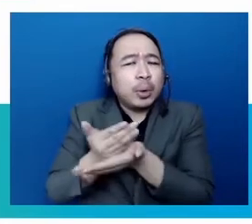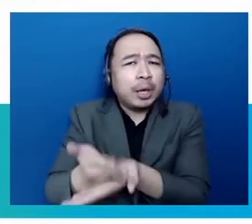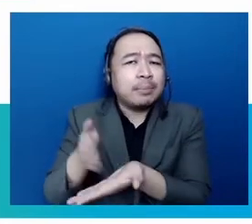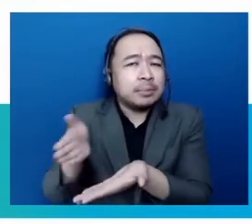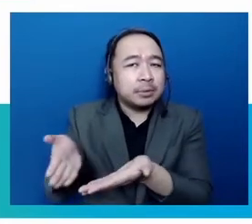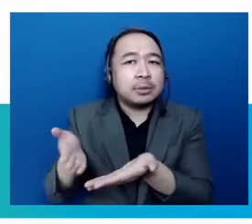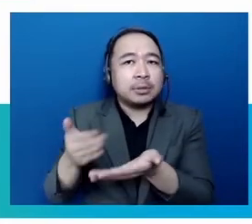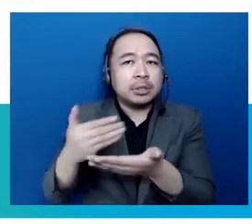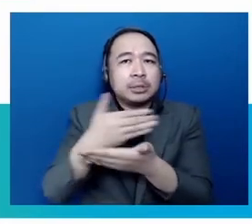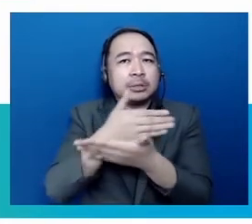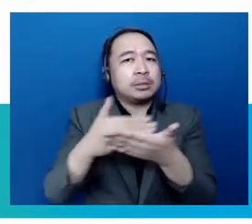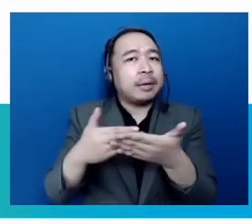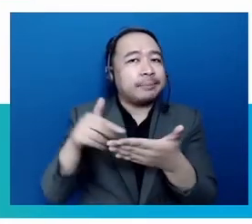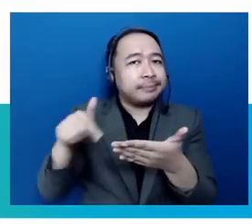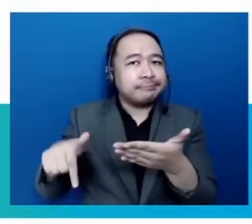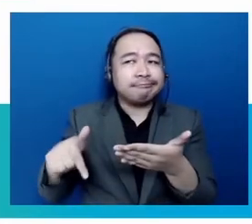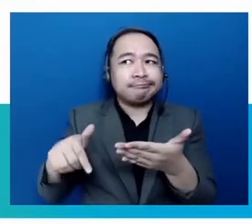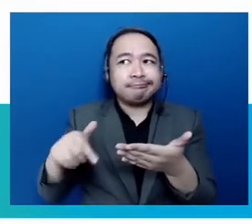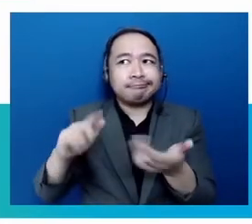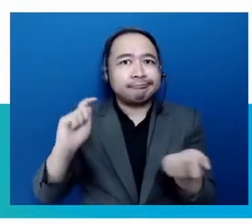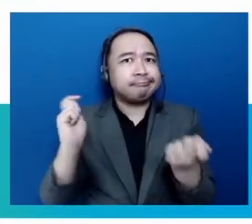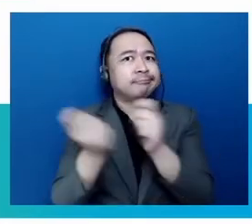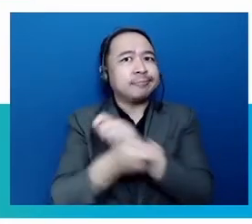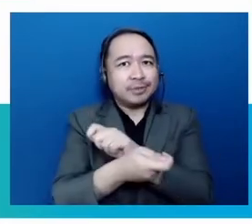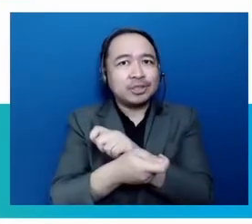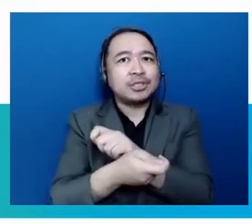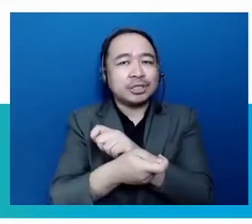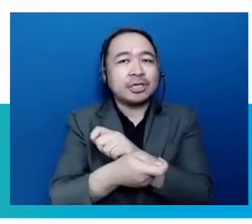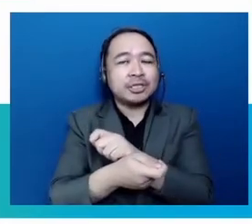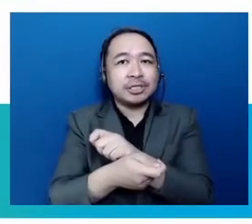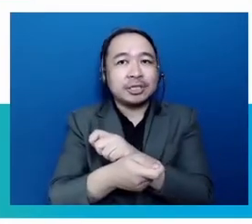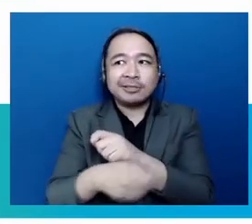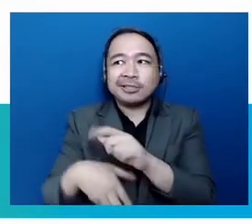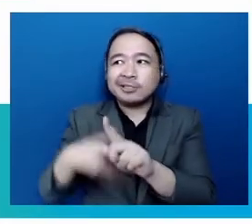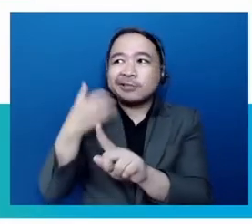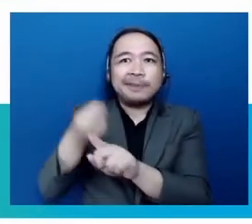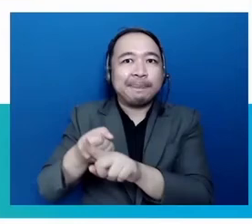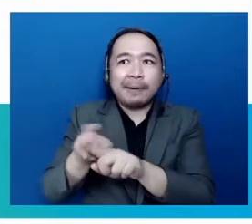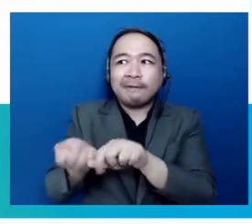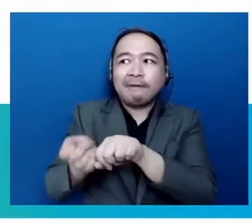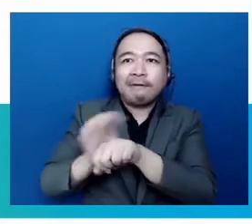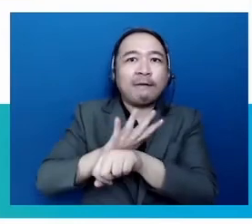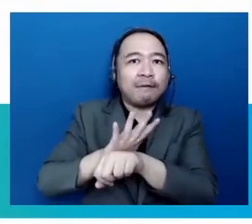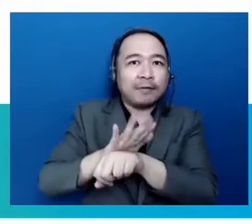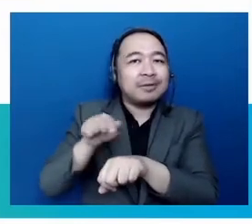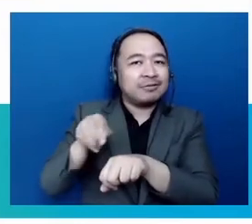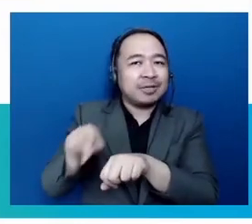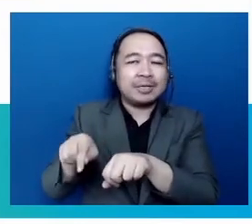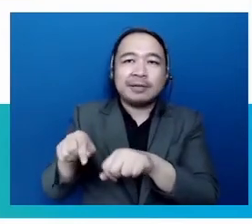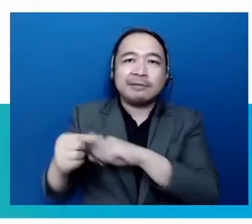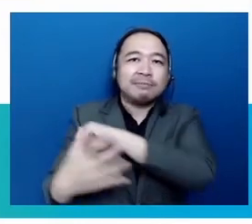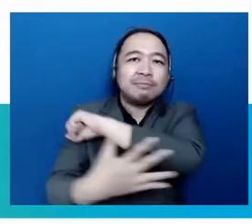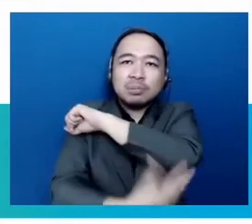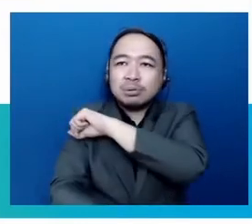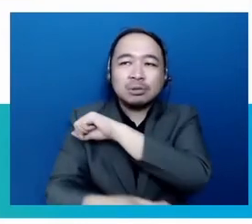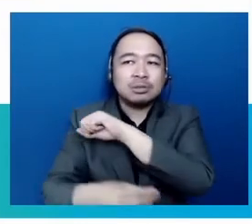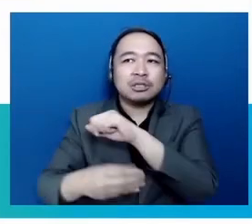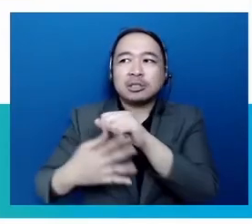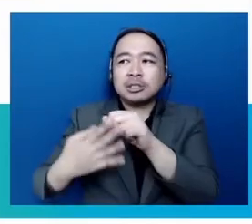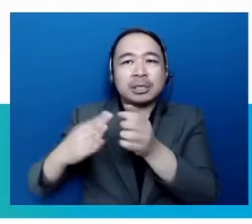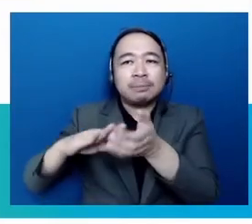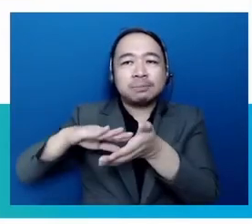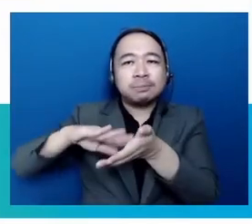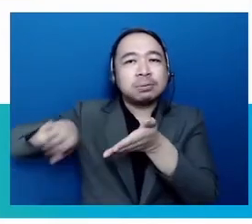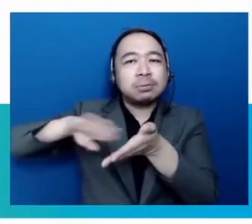some of the changes we are seeing that COVID-19 is having on very poor and vulnerable populations, such